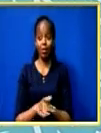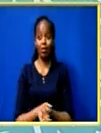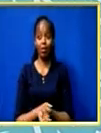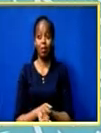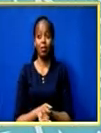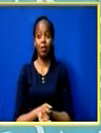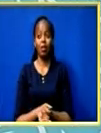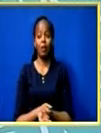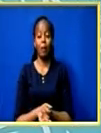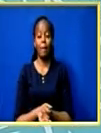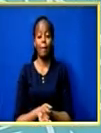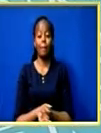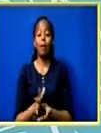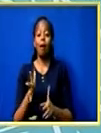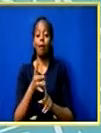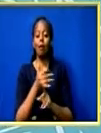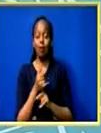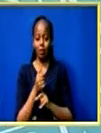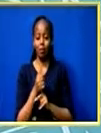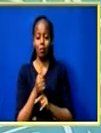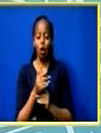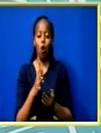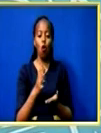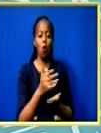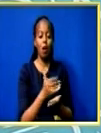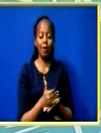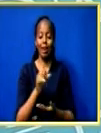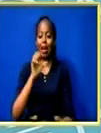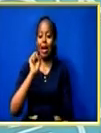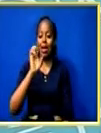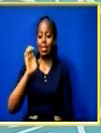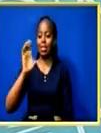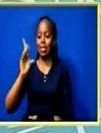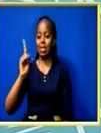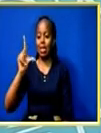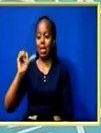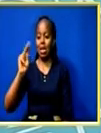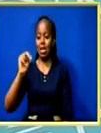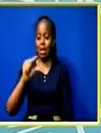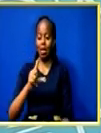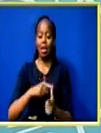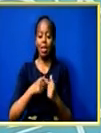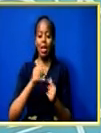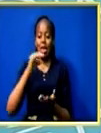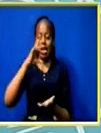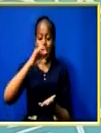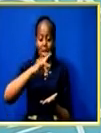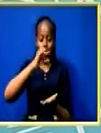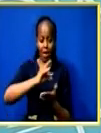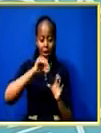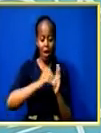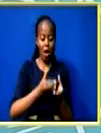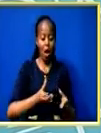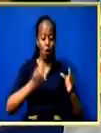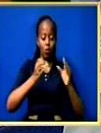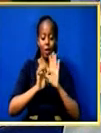read. So you get for me a seedling. Get some ink, put in a container, like this one